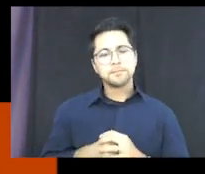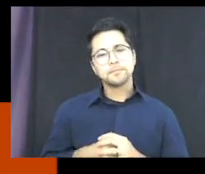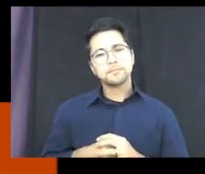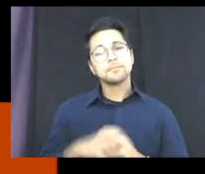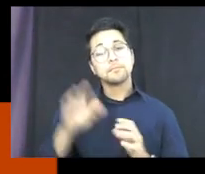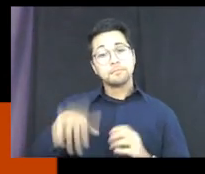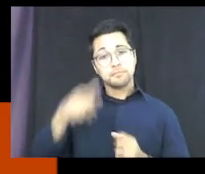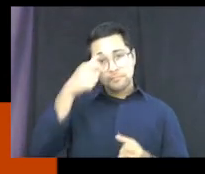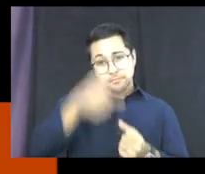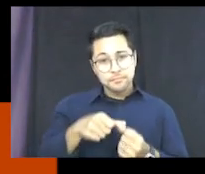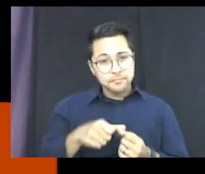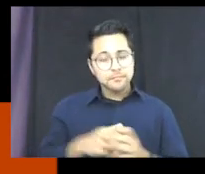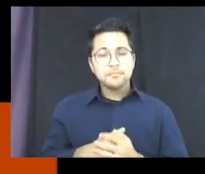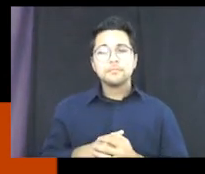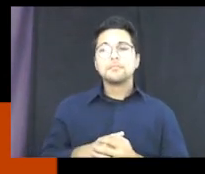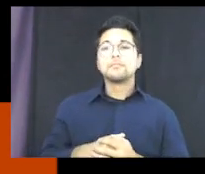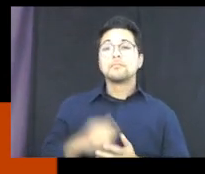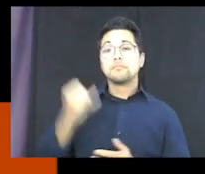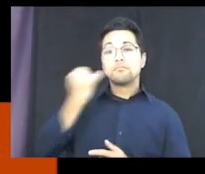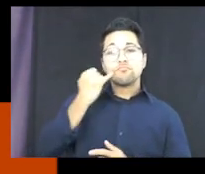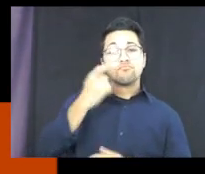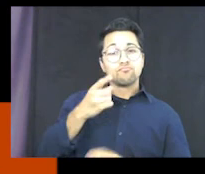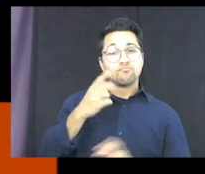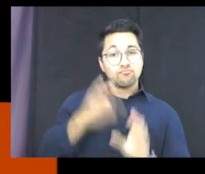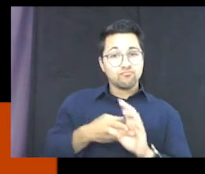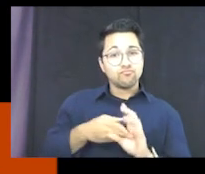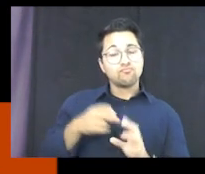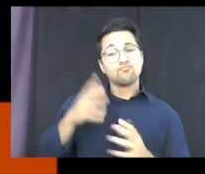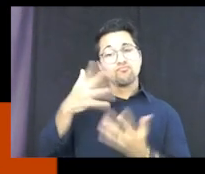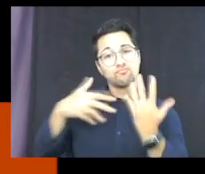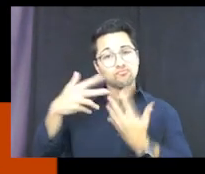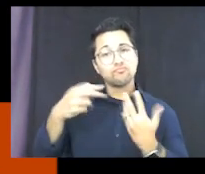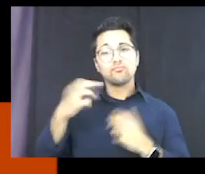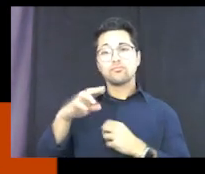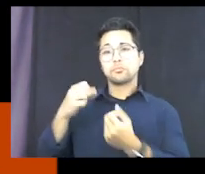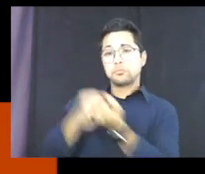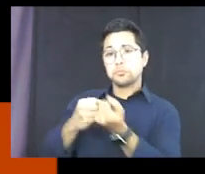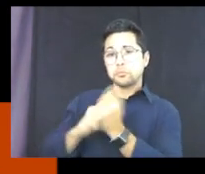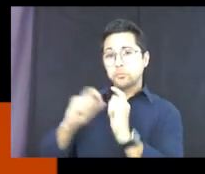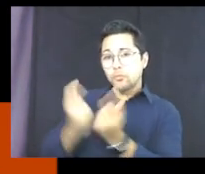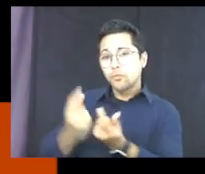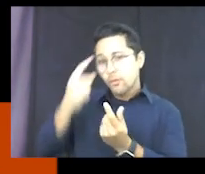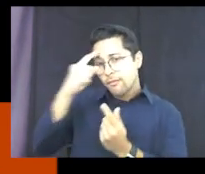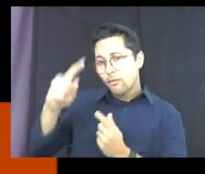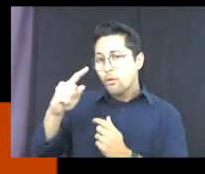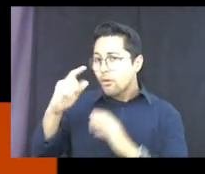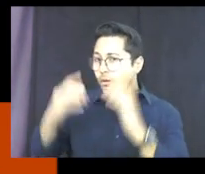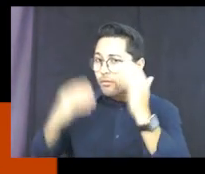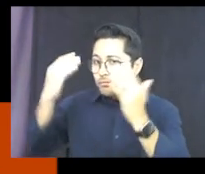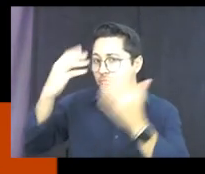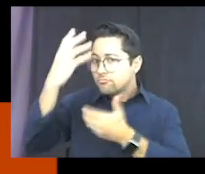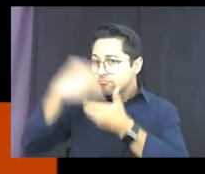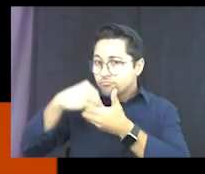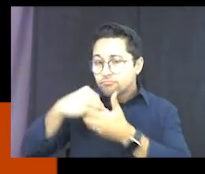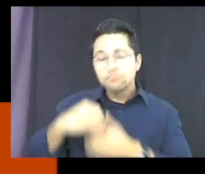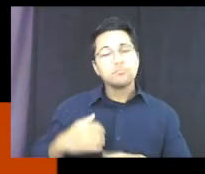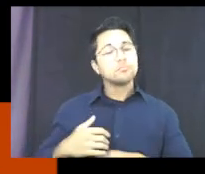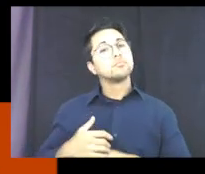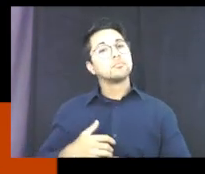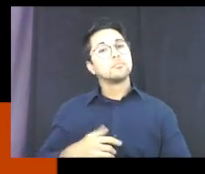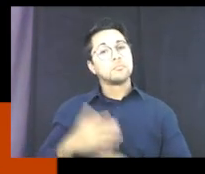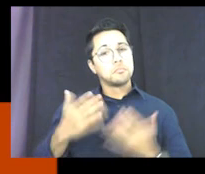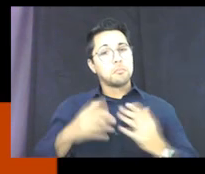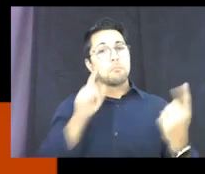Remember that when you join a social or support group for autistic adults, you may encounter an autistic